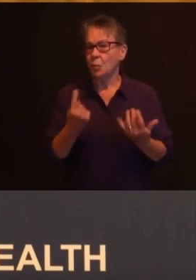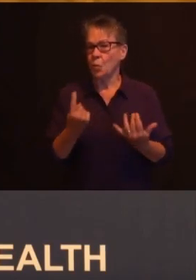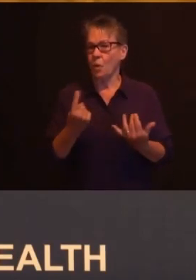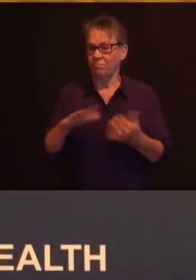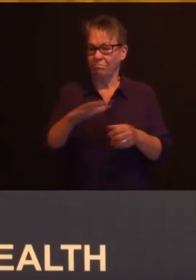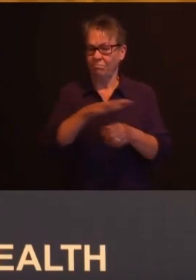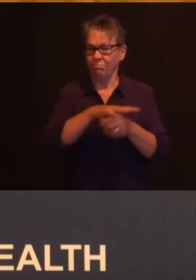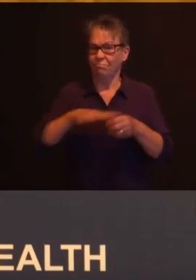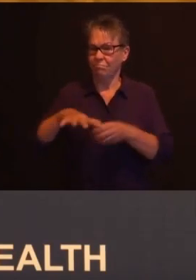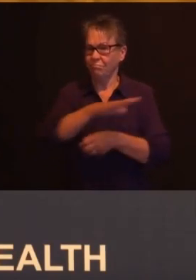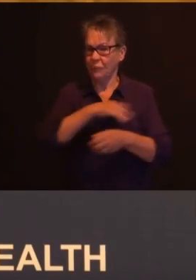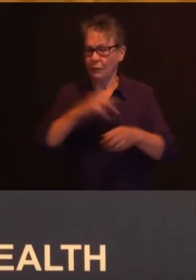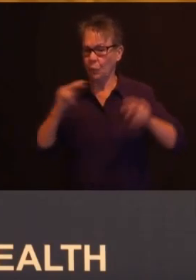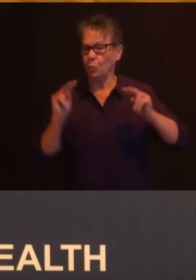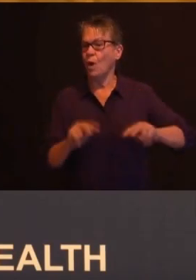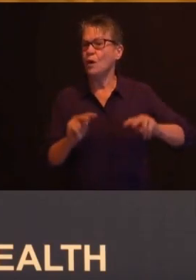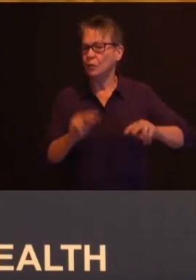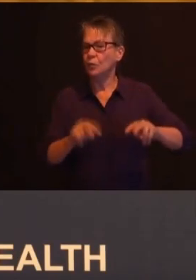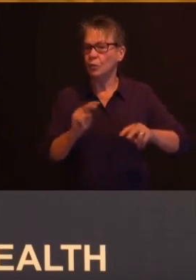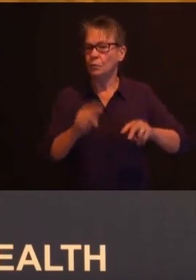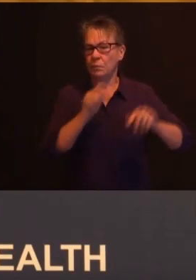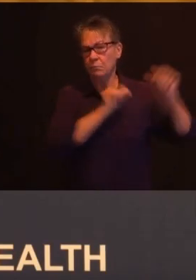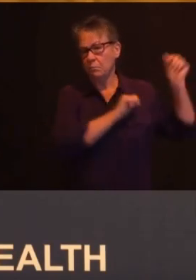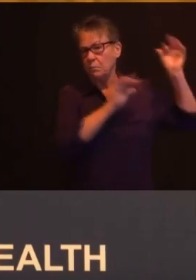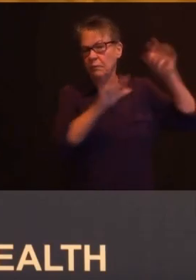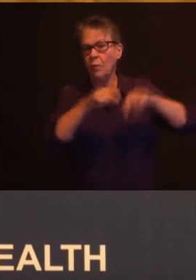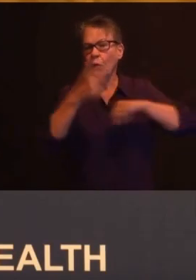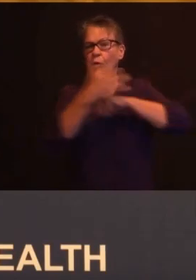rung in terms of vulnerable communities.